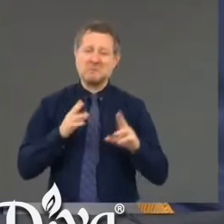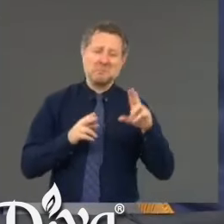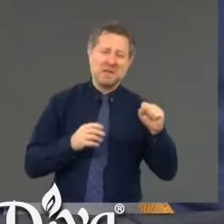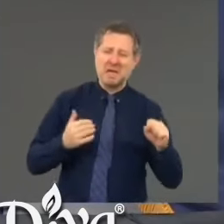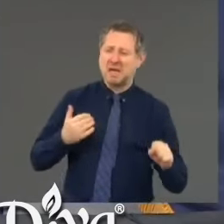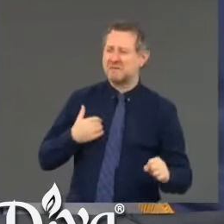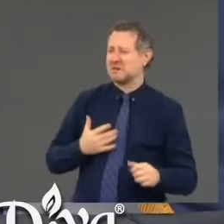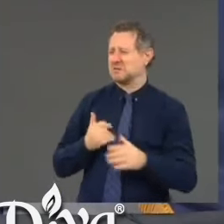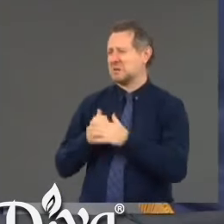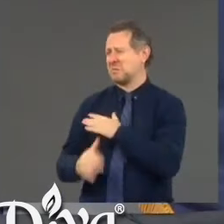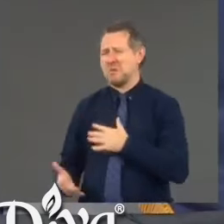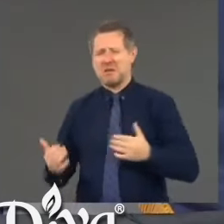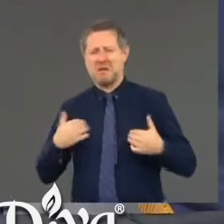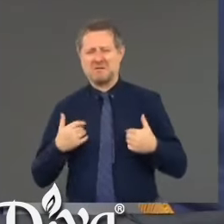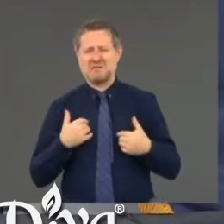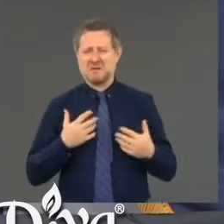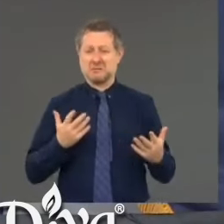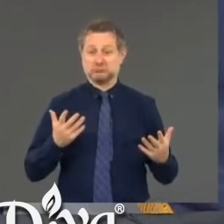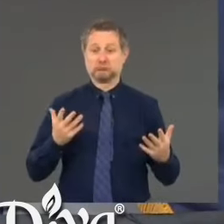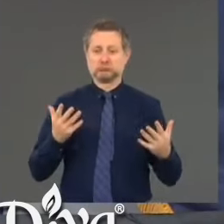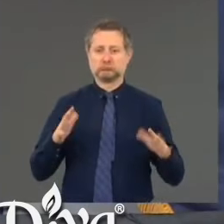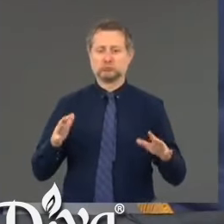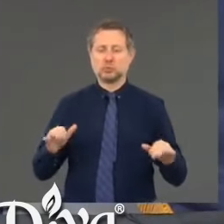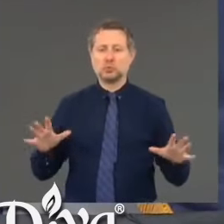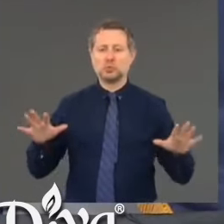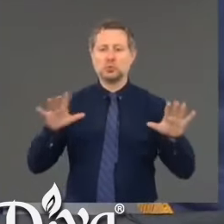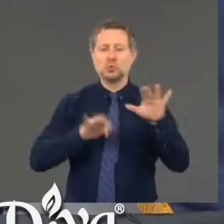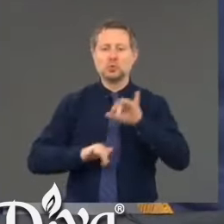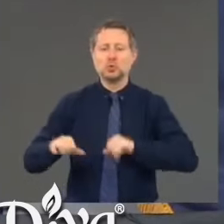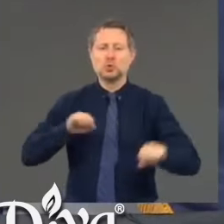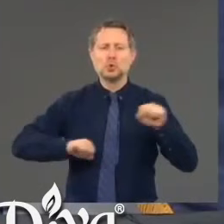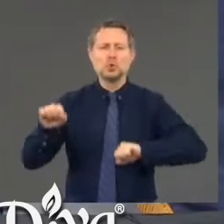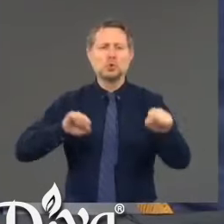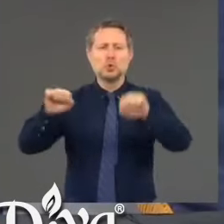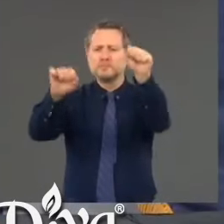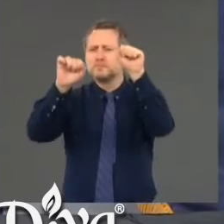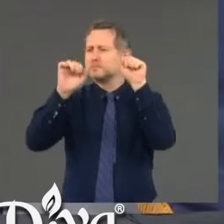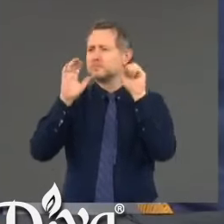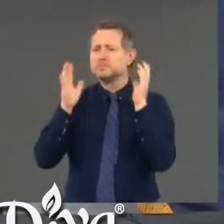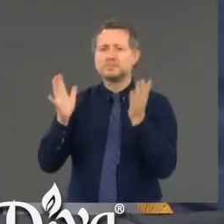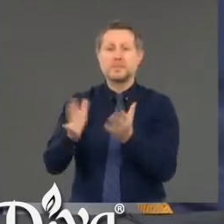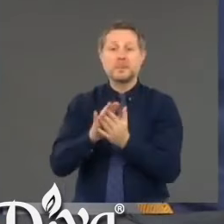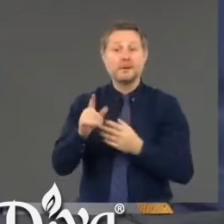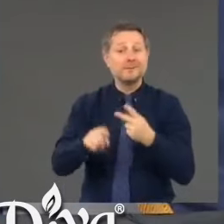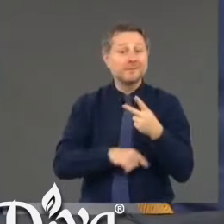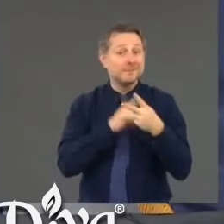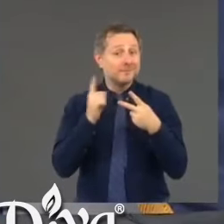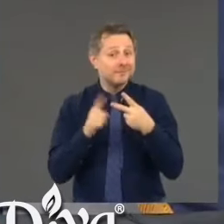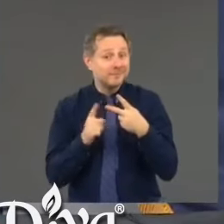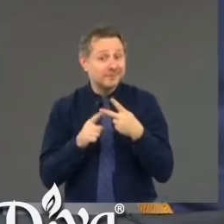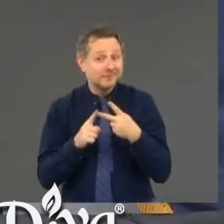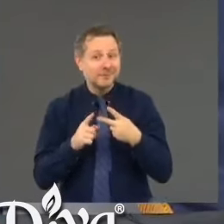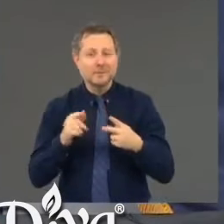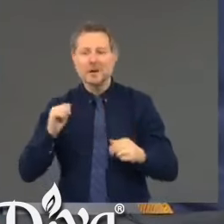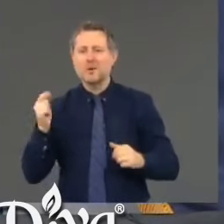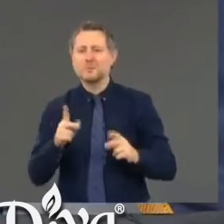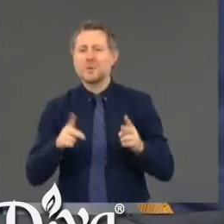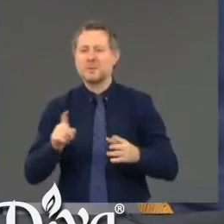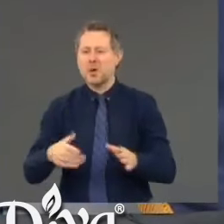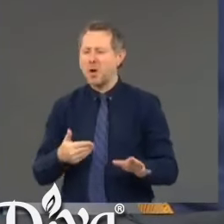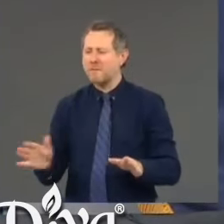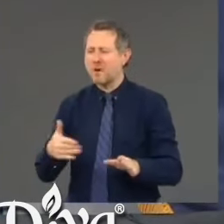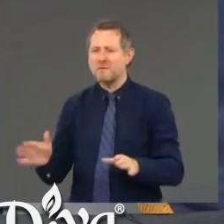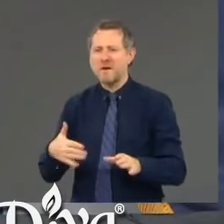We disinfect all the trains. And to disinfect the trains, we had to get everybody off the trains, including homeless